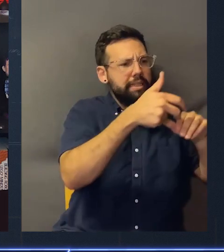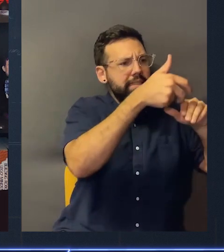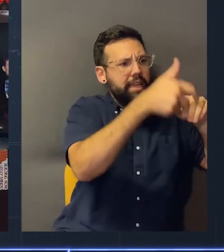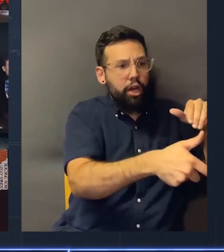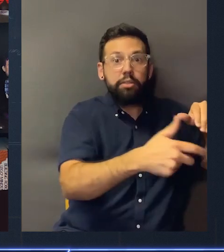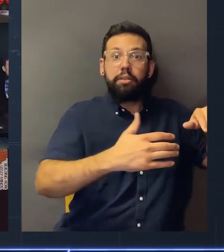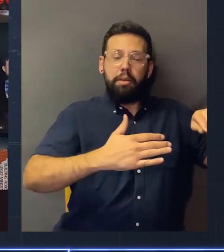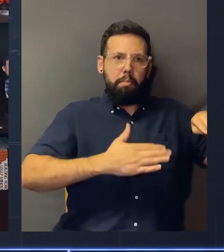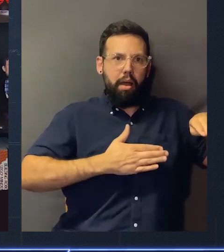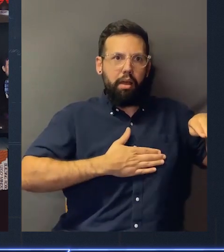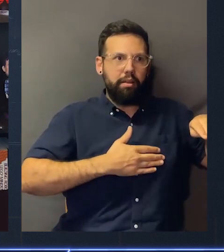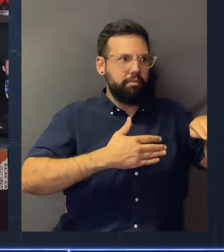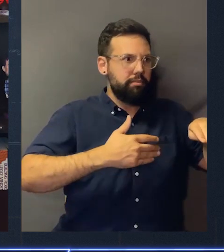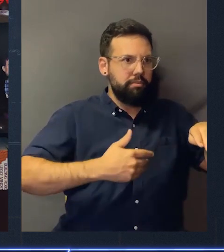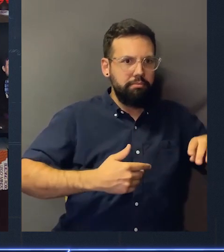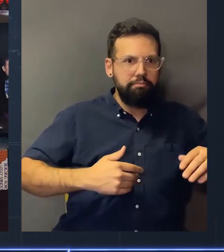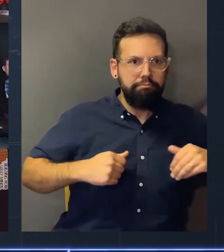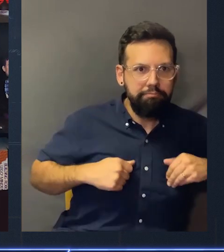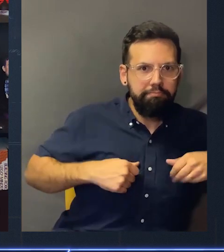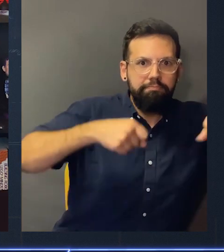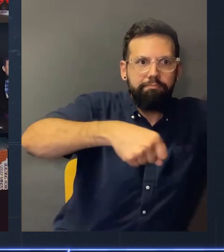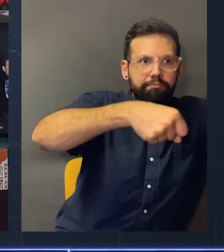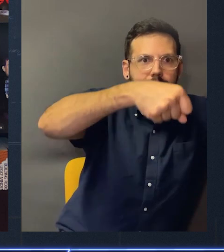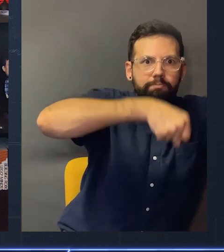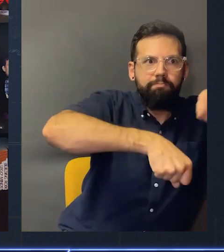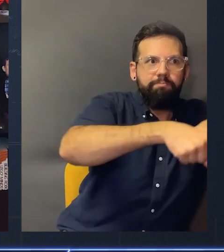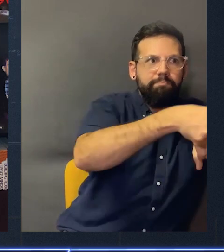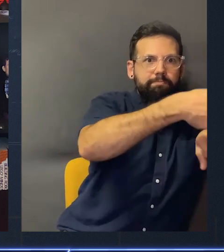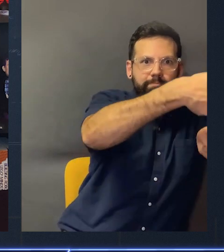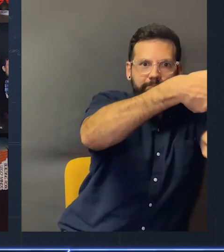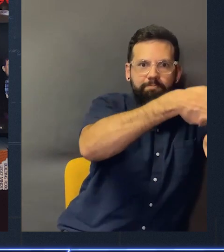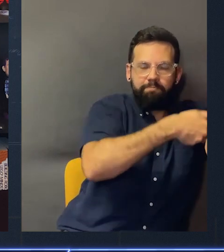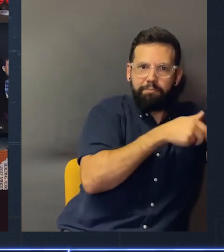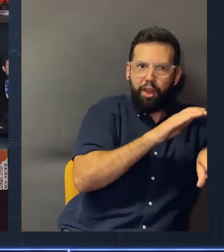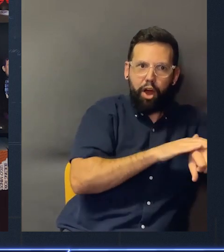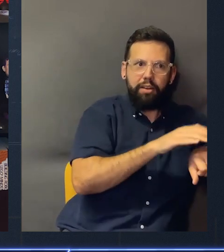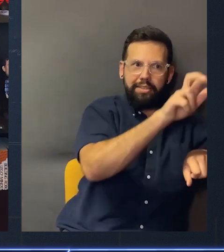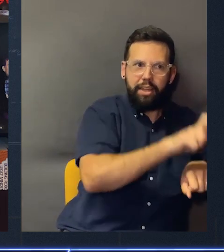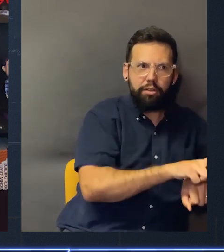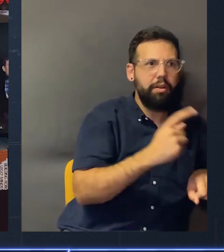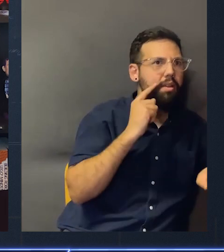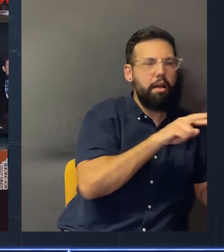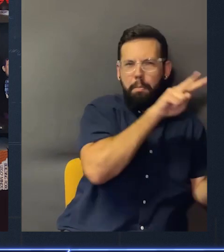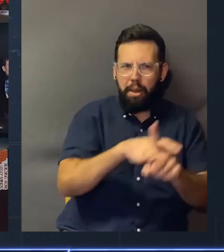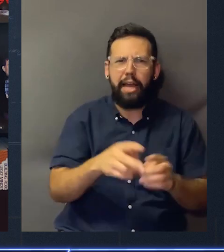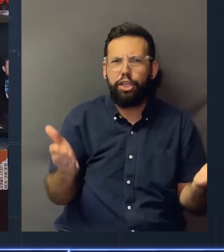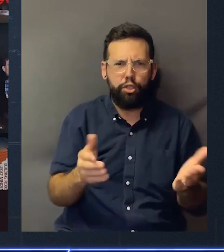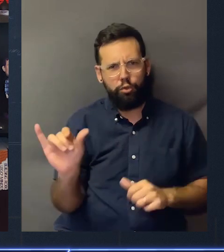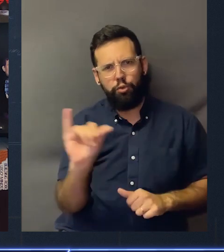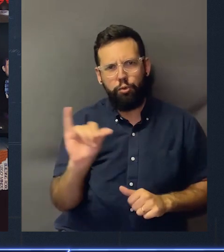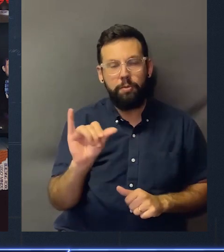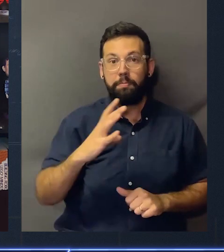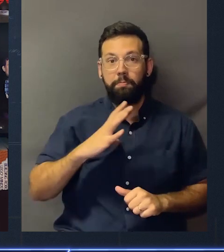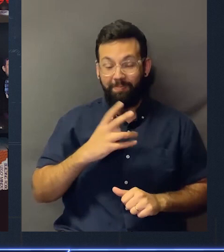very, very carefully move their arms and legs and get down those steps just level by level. That's what I'm going to do. I